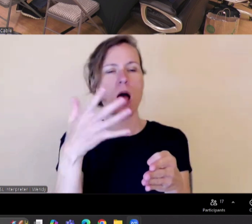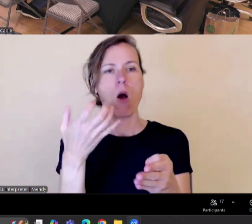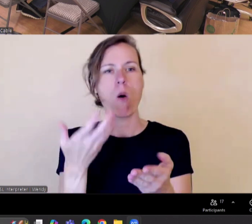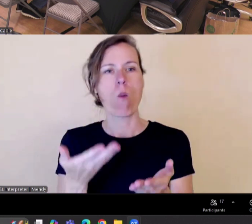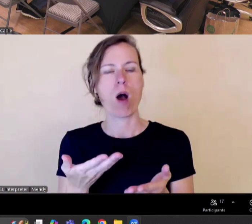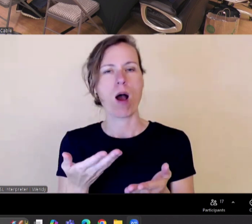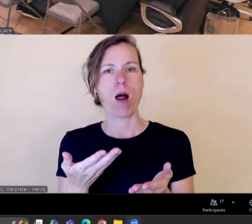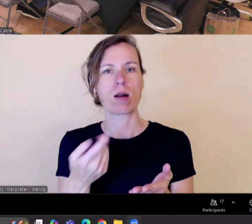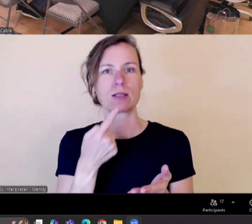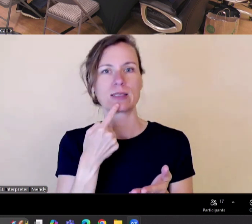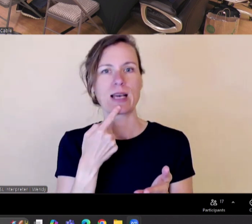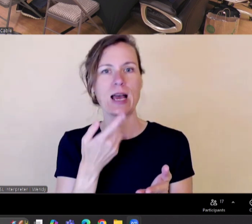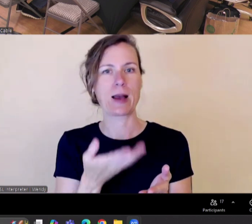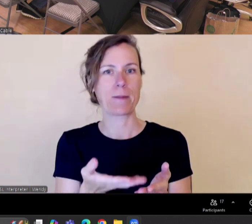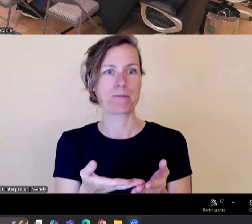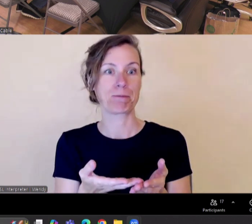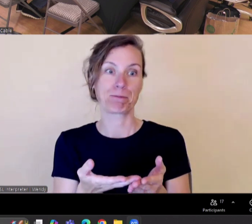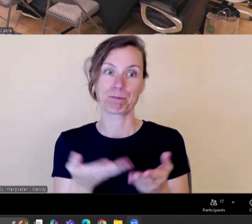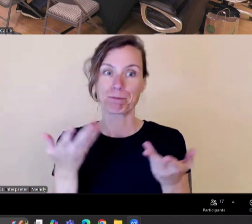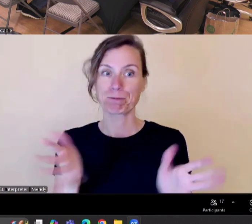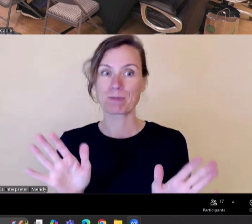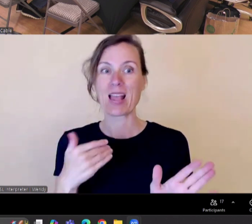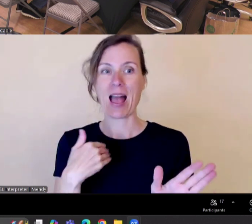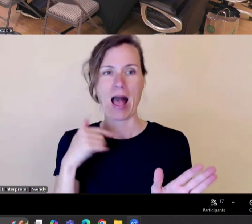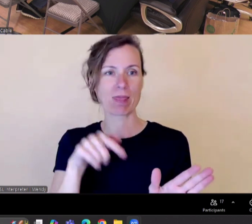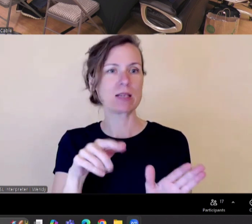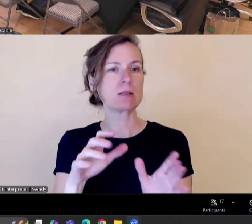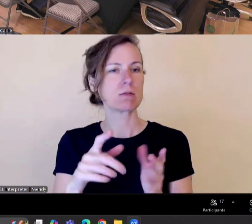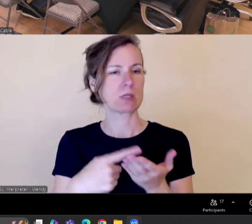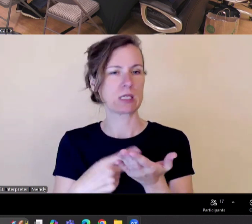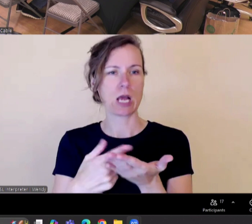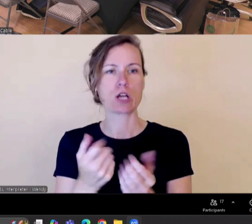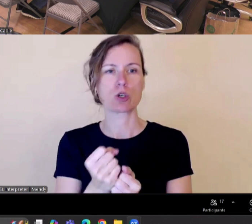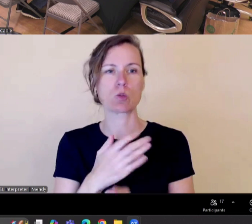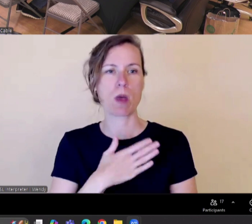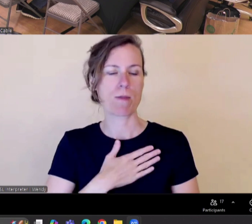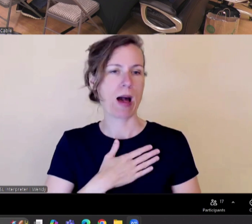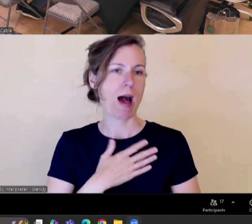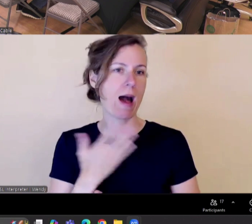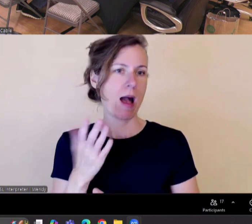that I've had these conversations with my colleagues. I